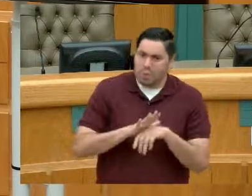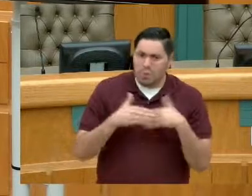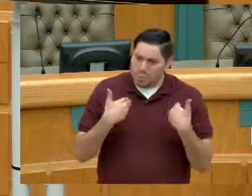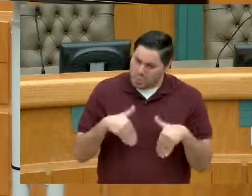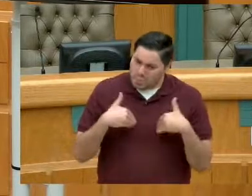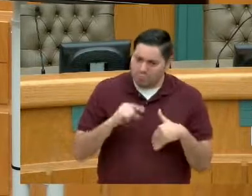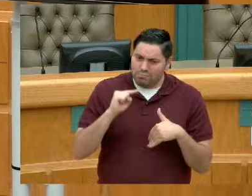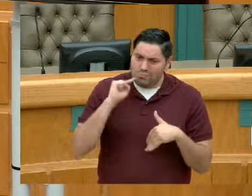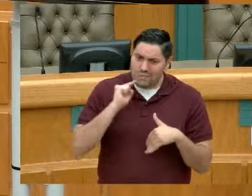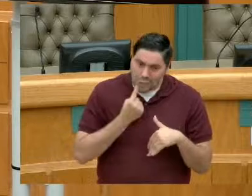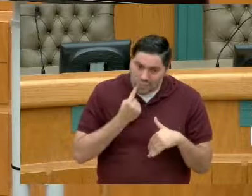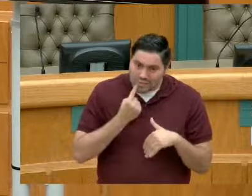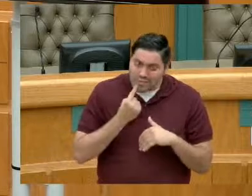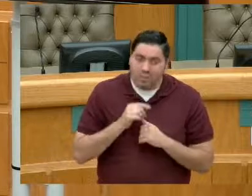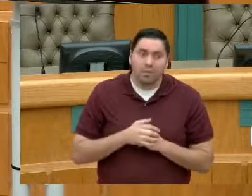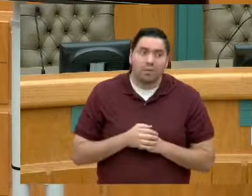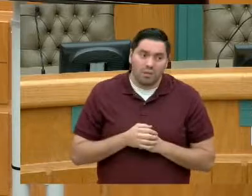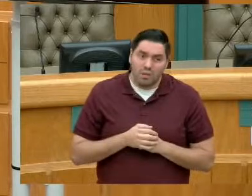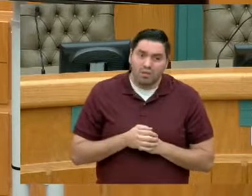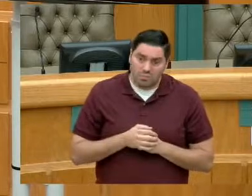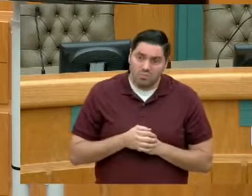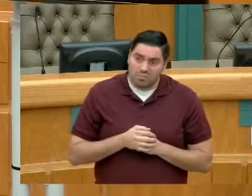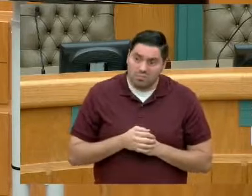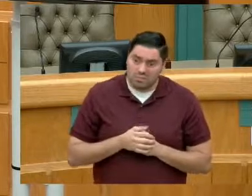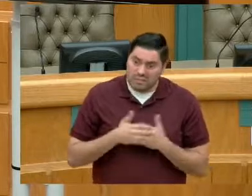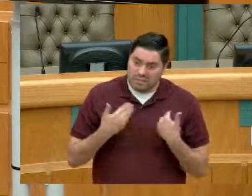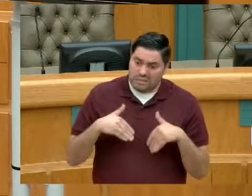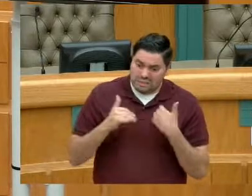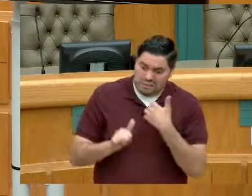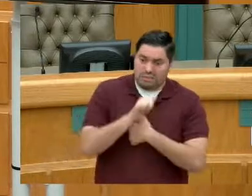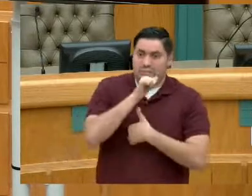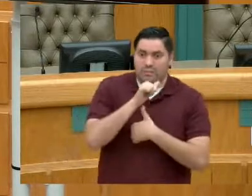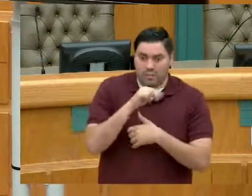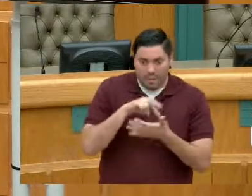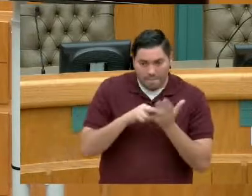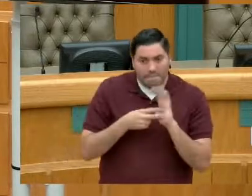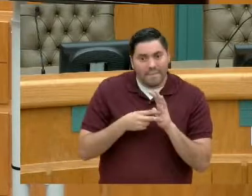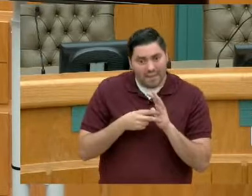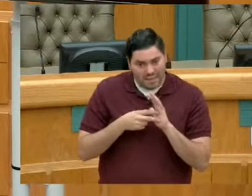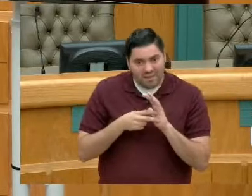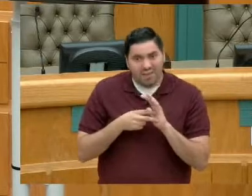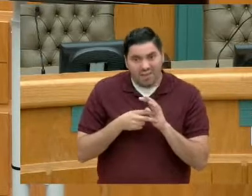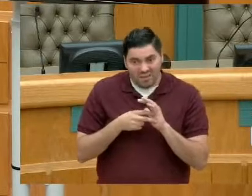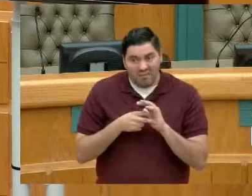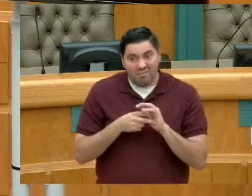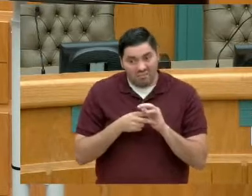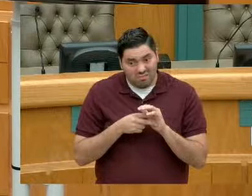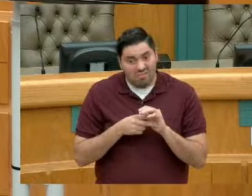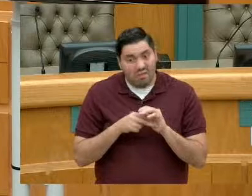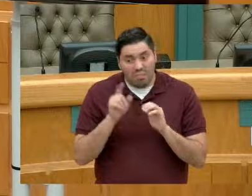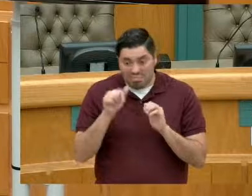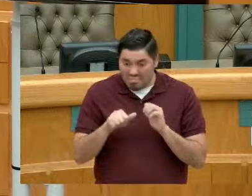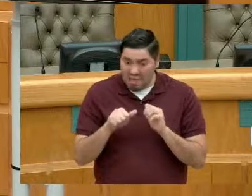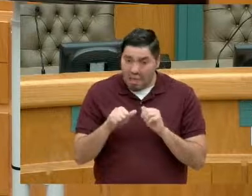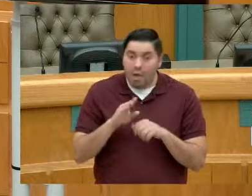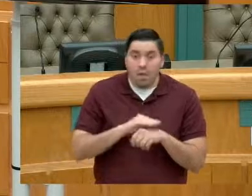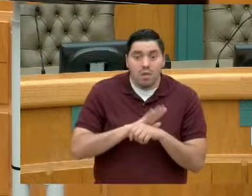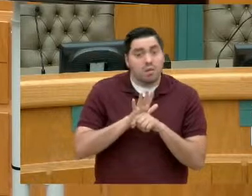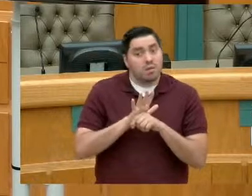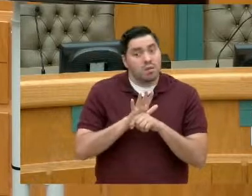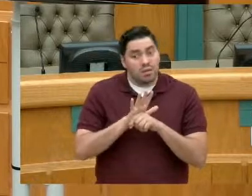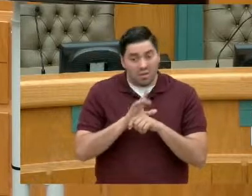extremely serious and concerning to us all. Any virus capable of shutting down an entire nation is not one to be taken